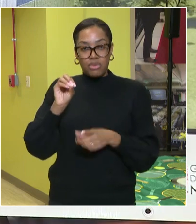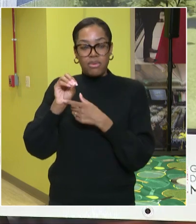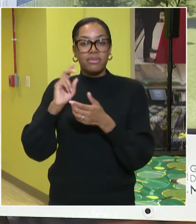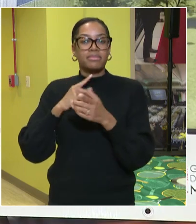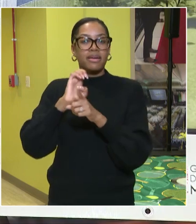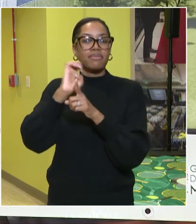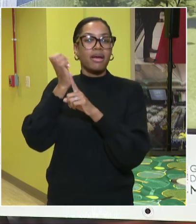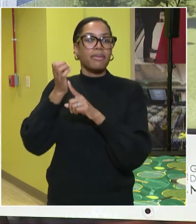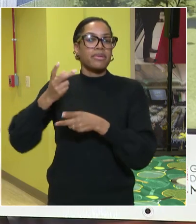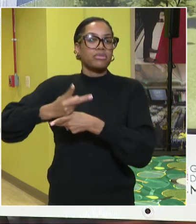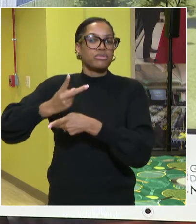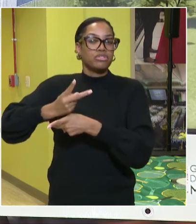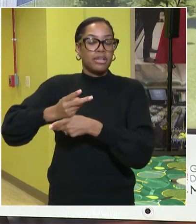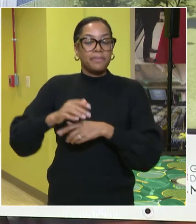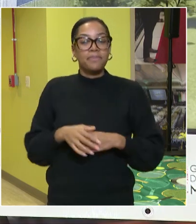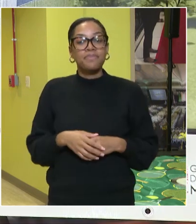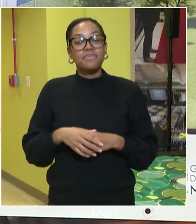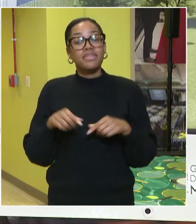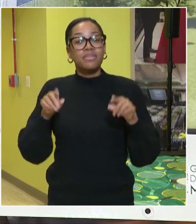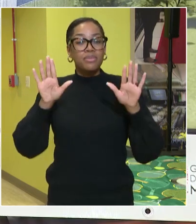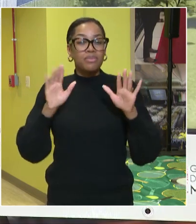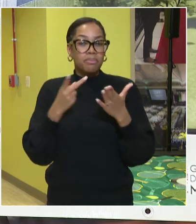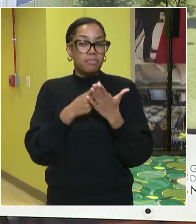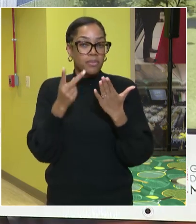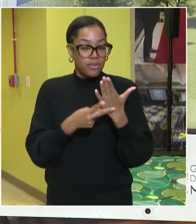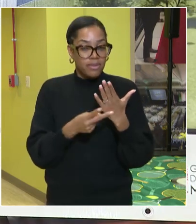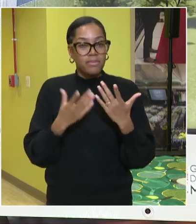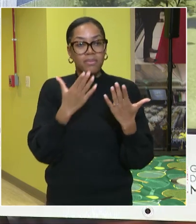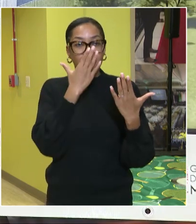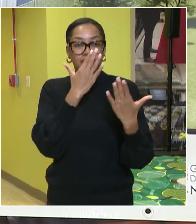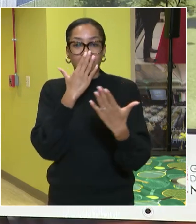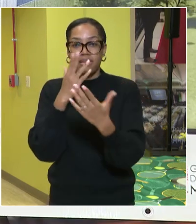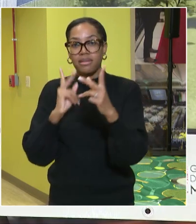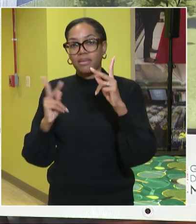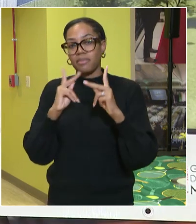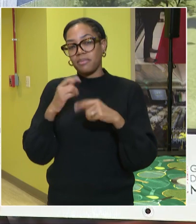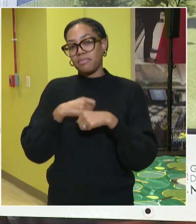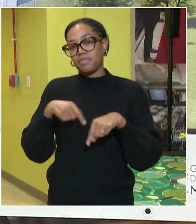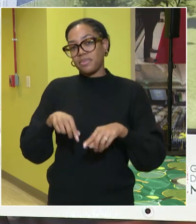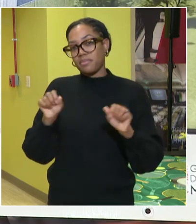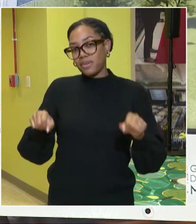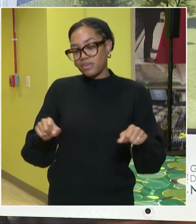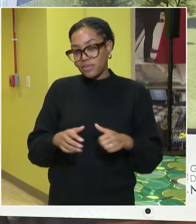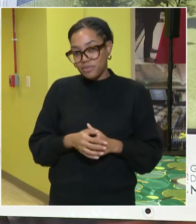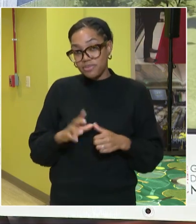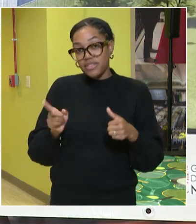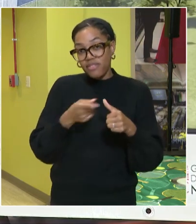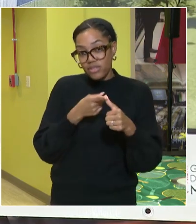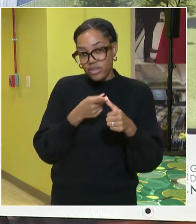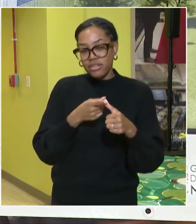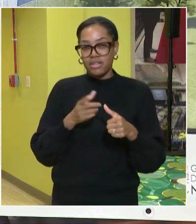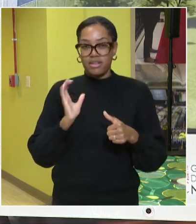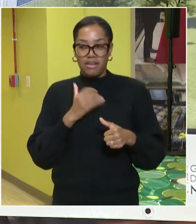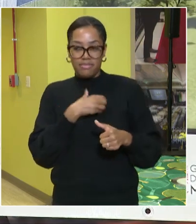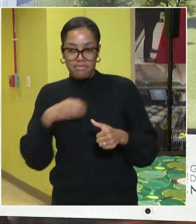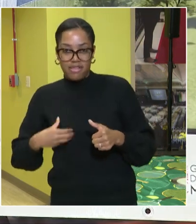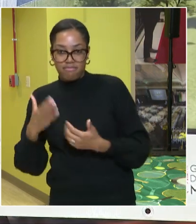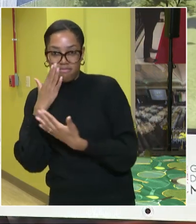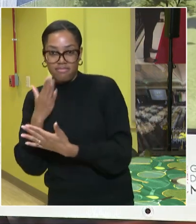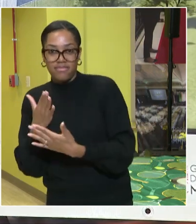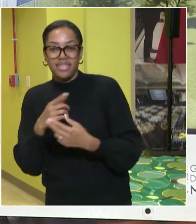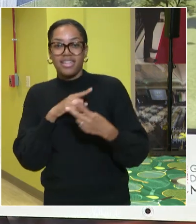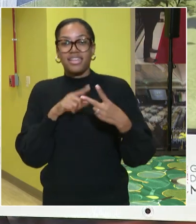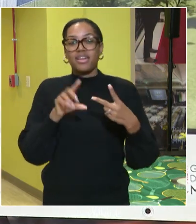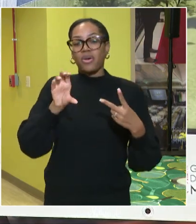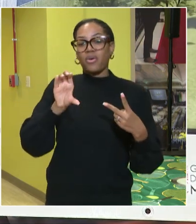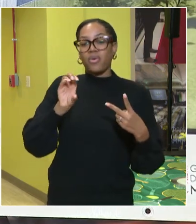stewardship. So this is a great program, and I want to thank the folks that helped make today possible. First and foremost, in addition to our mayor, I want to thank Cora